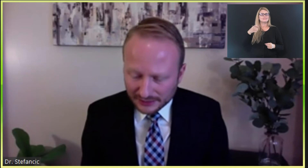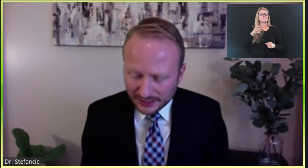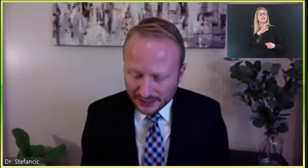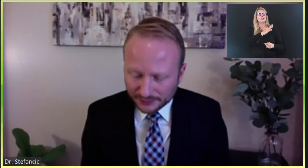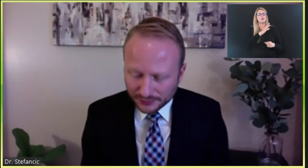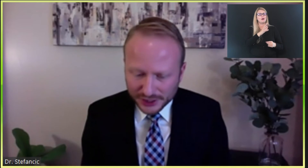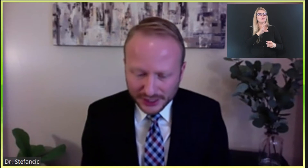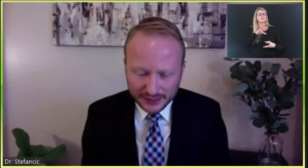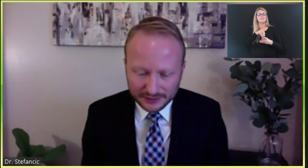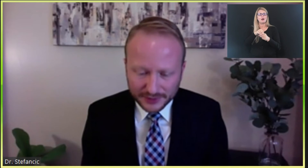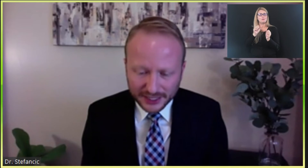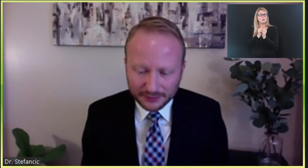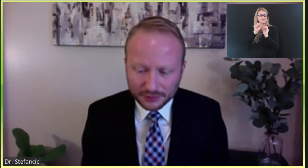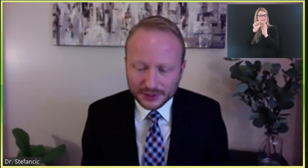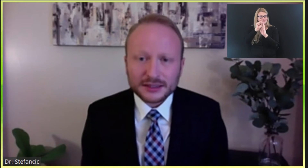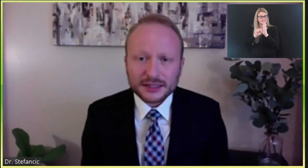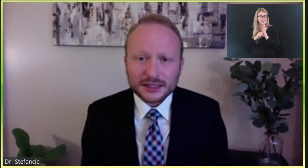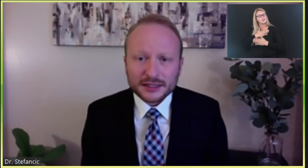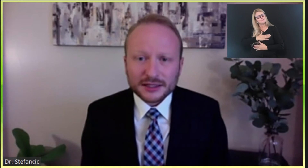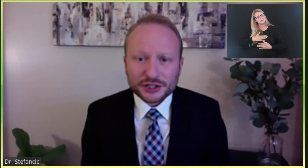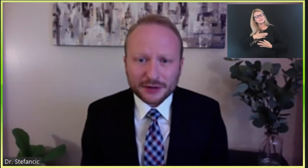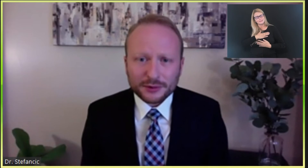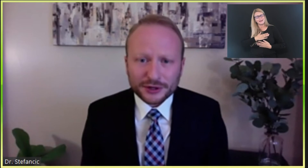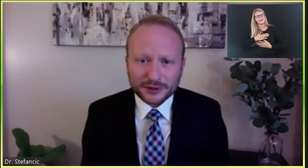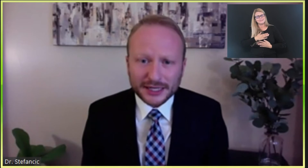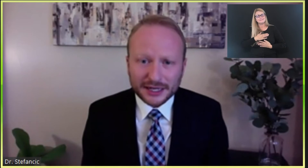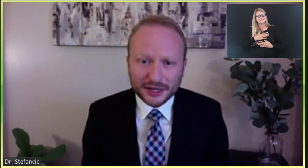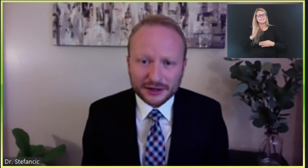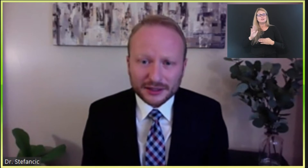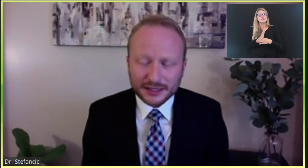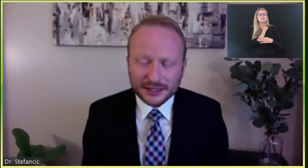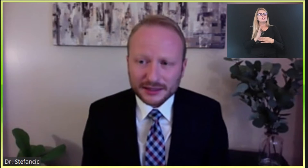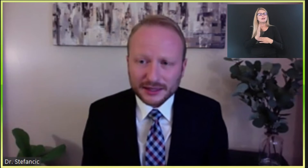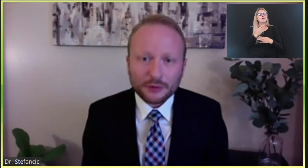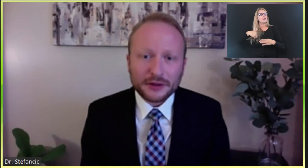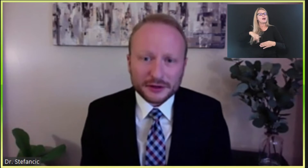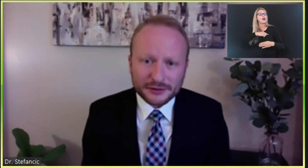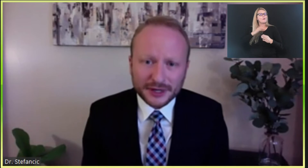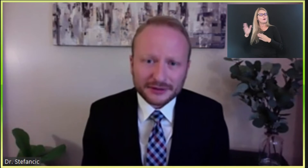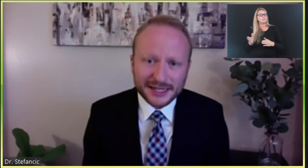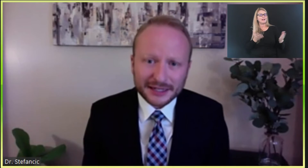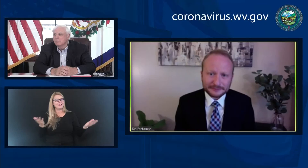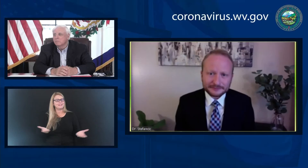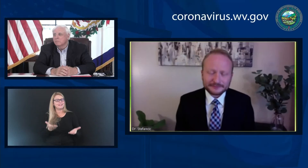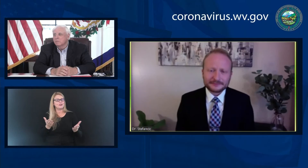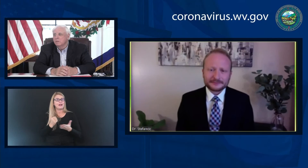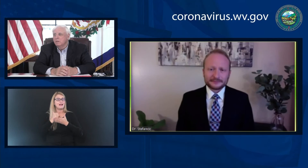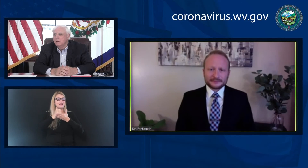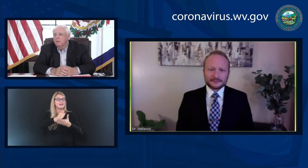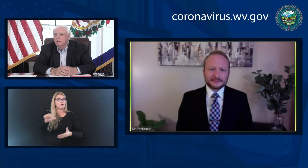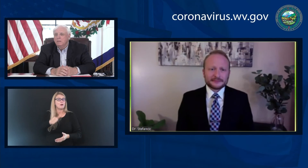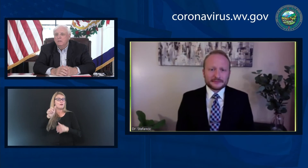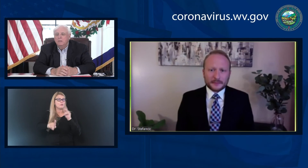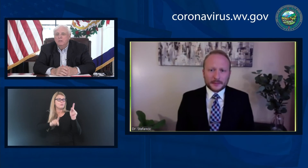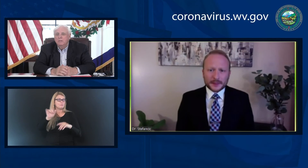I appreciate being able to share what we're doing down here and help others throughout the state.